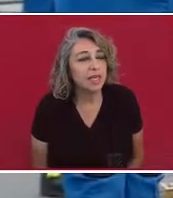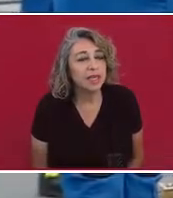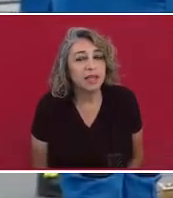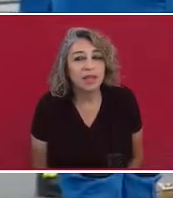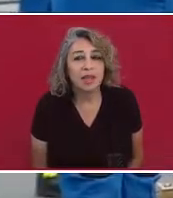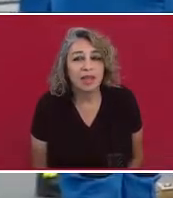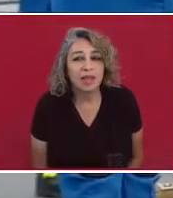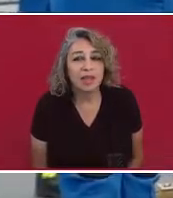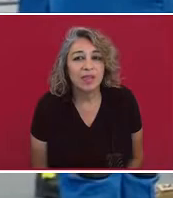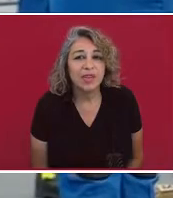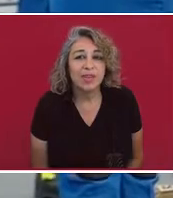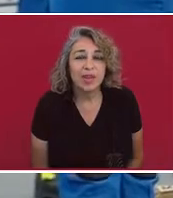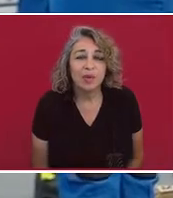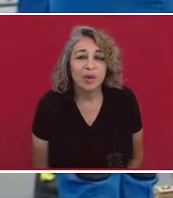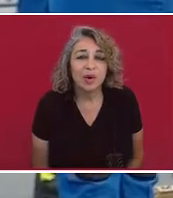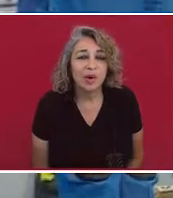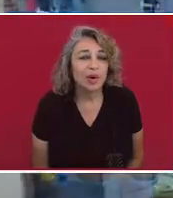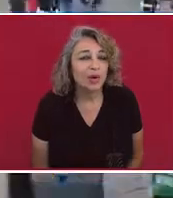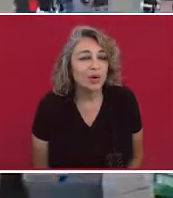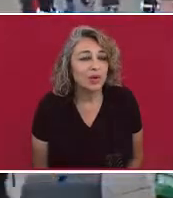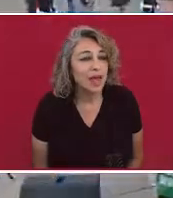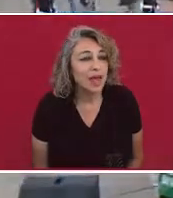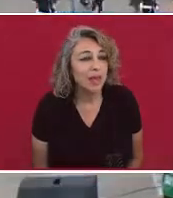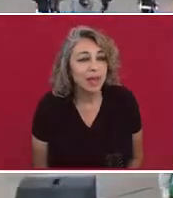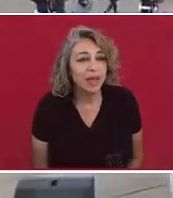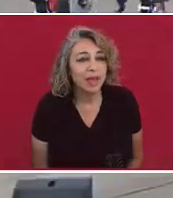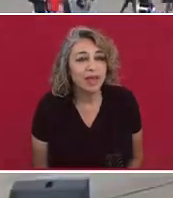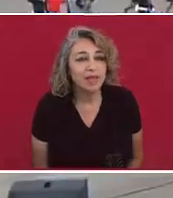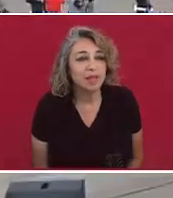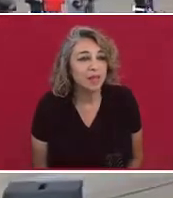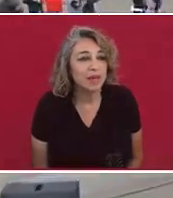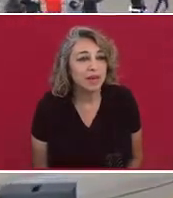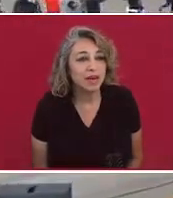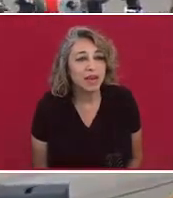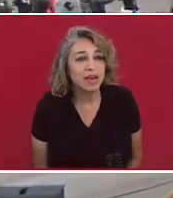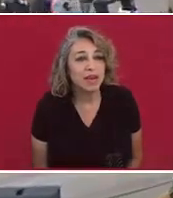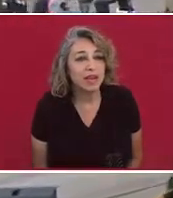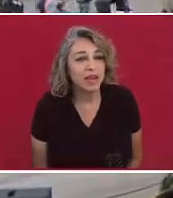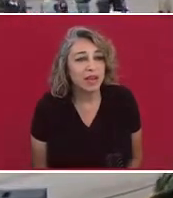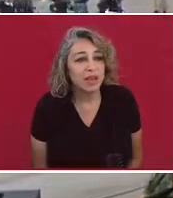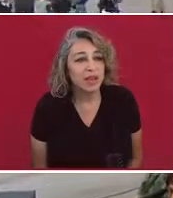chanting that they were happy to be there.